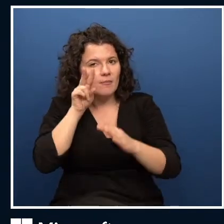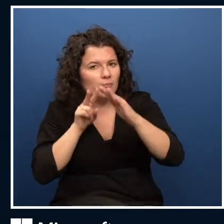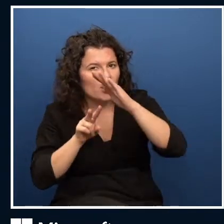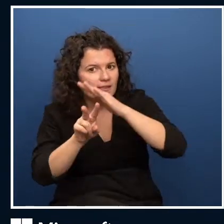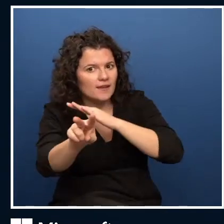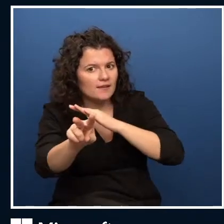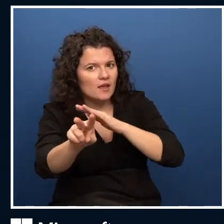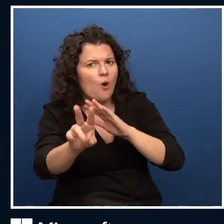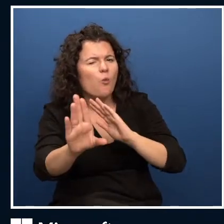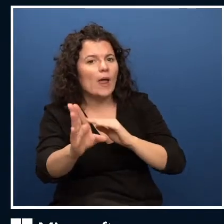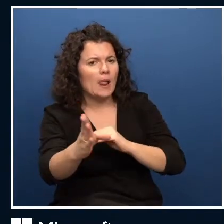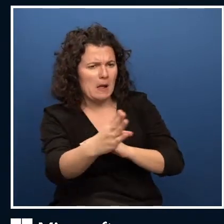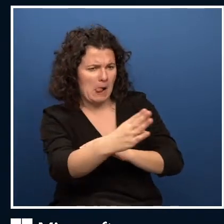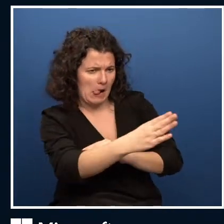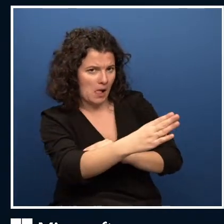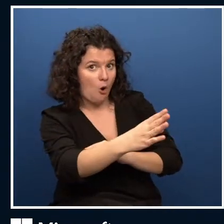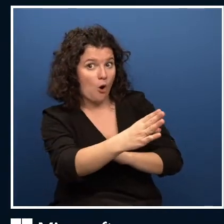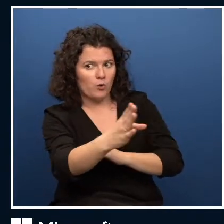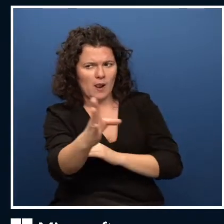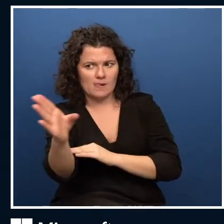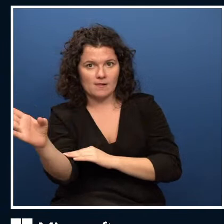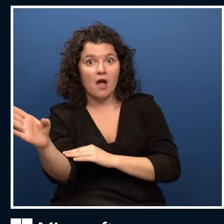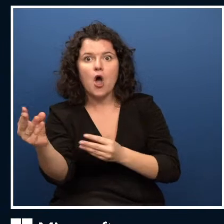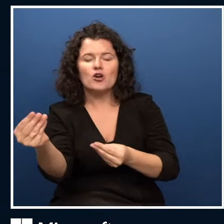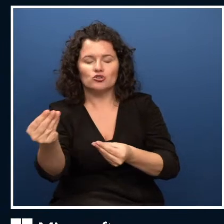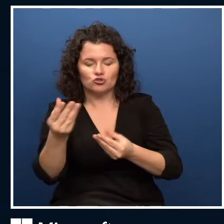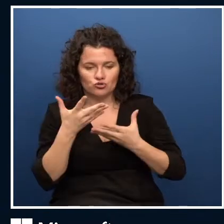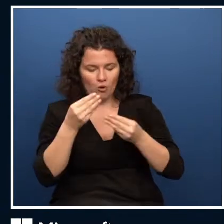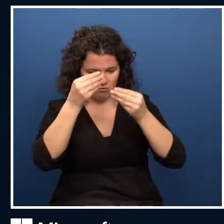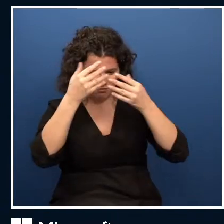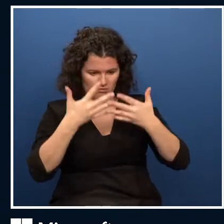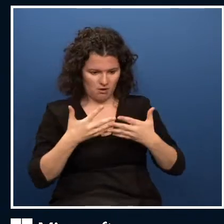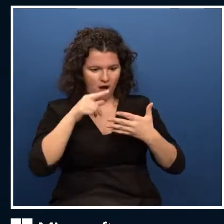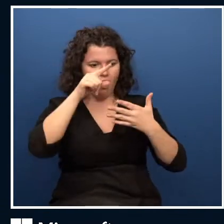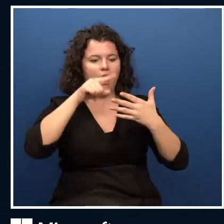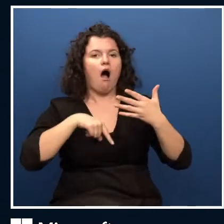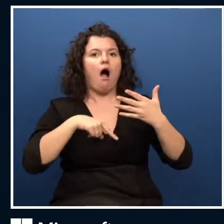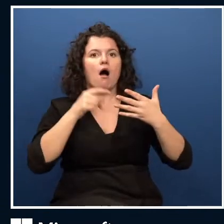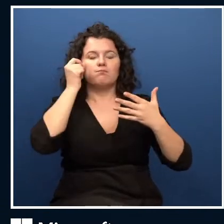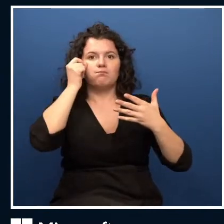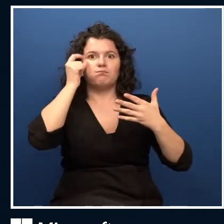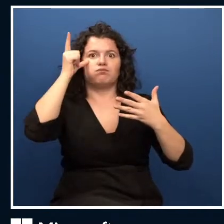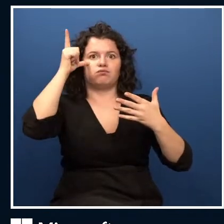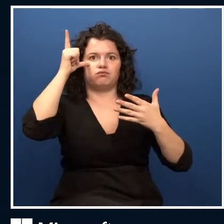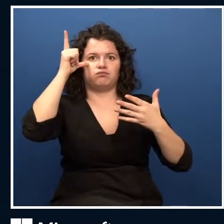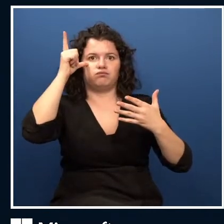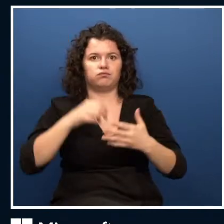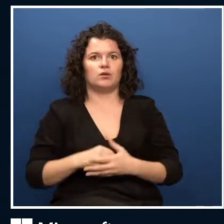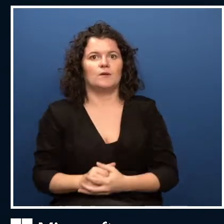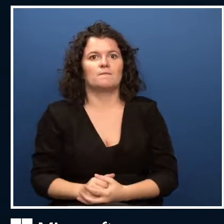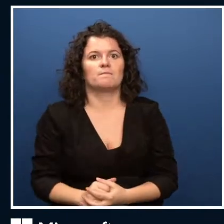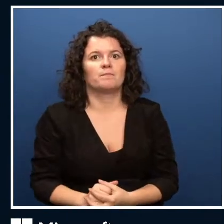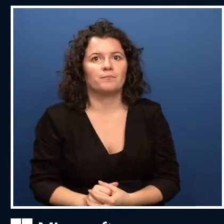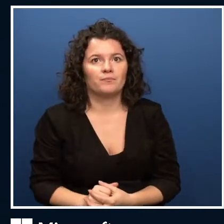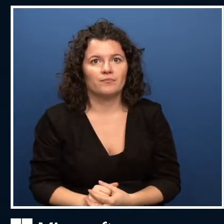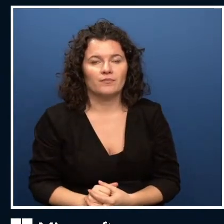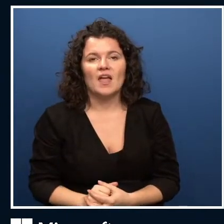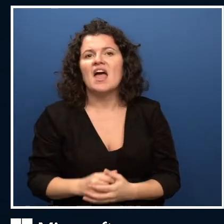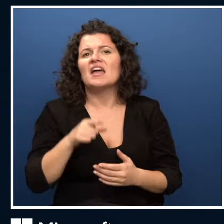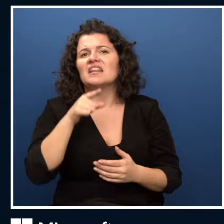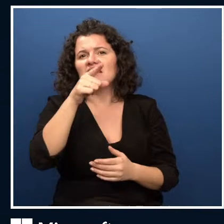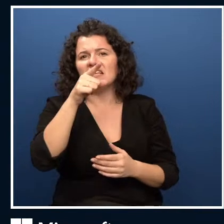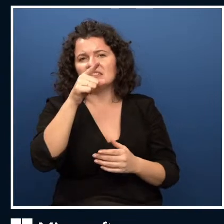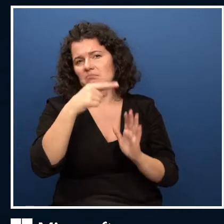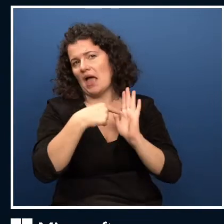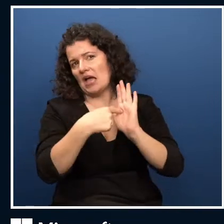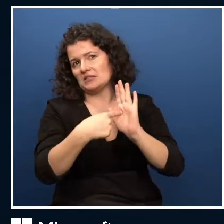feature. So here I have included age to be a sensitive feature, which is just an example. You could have